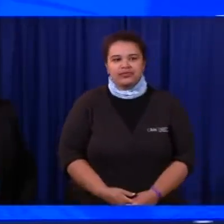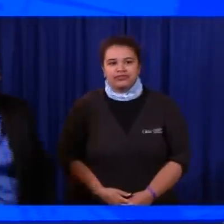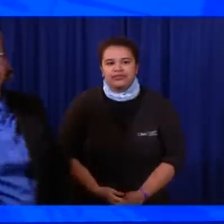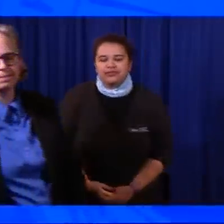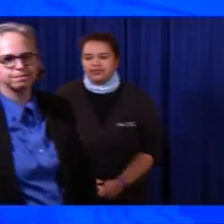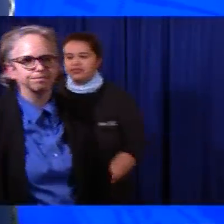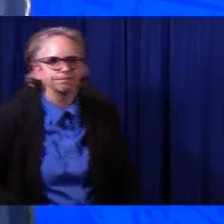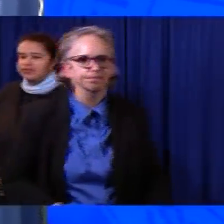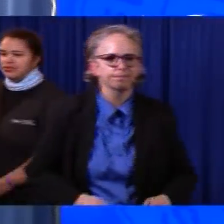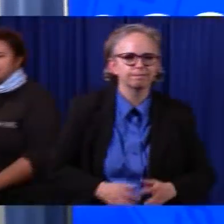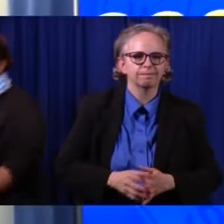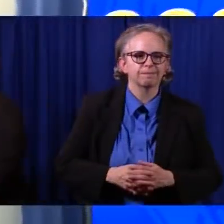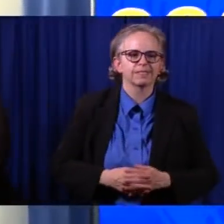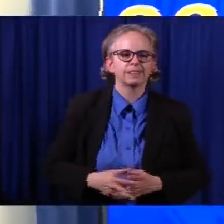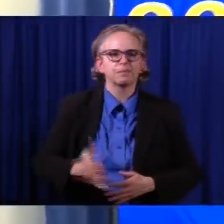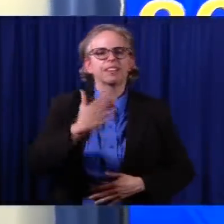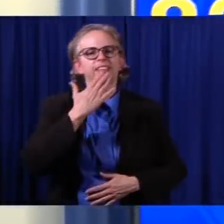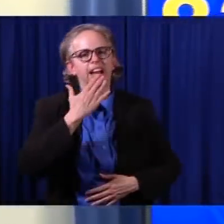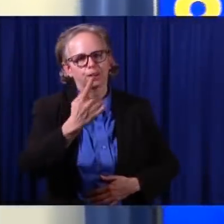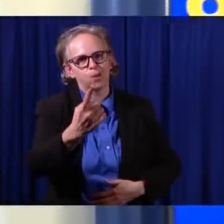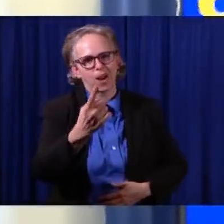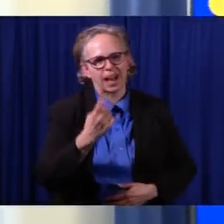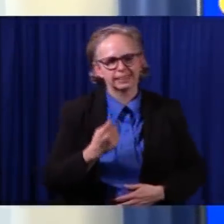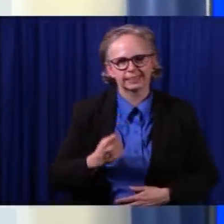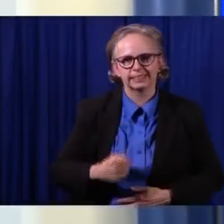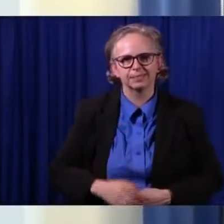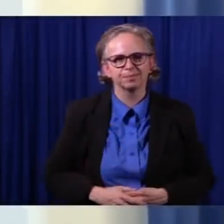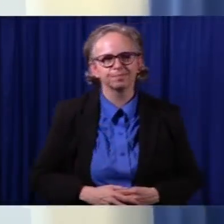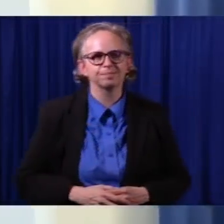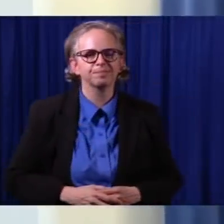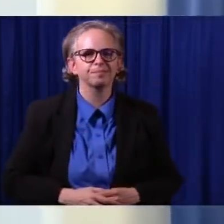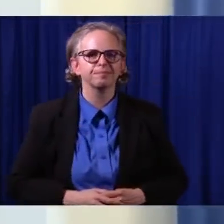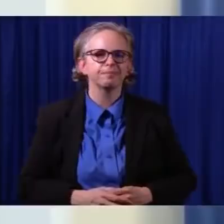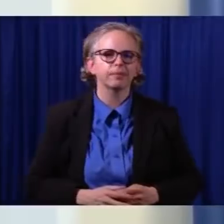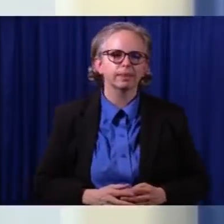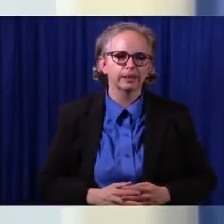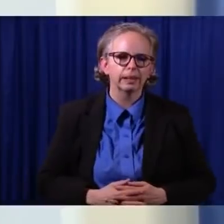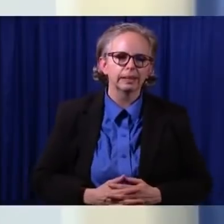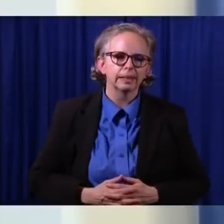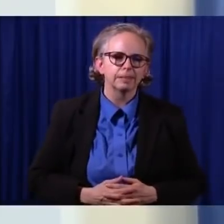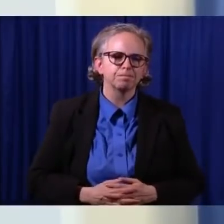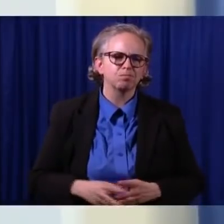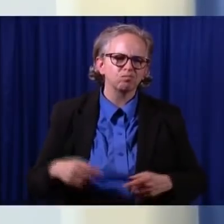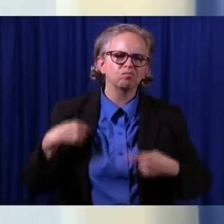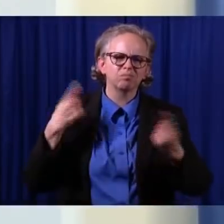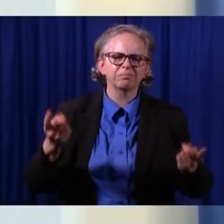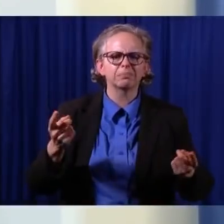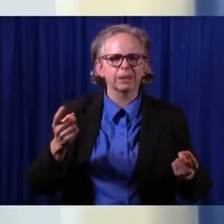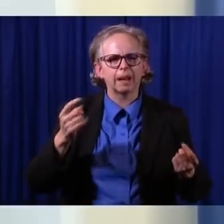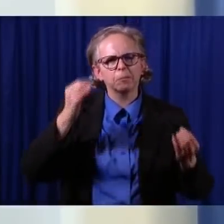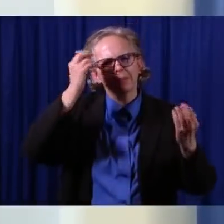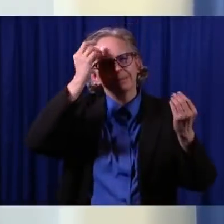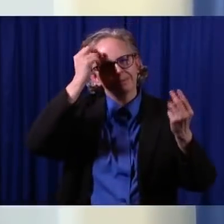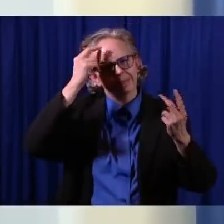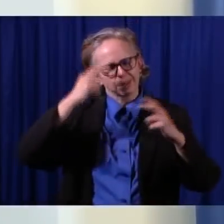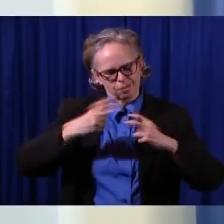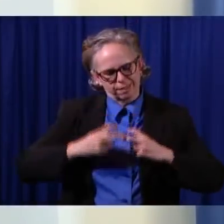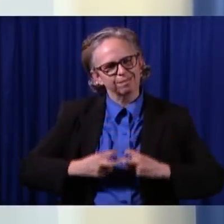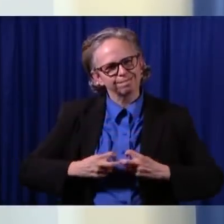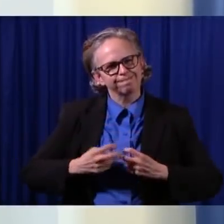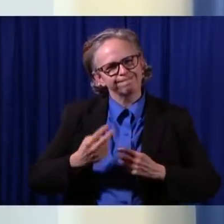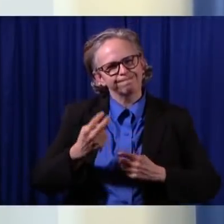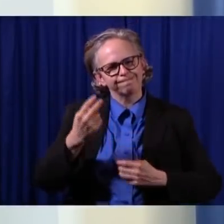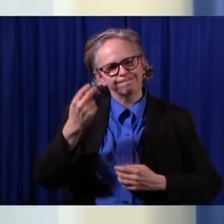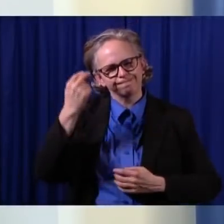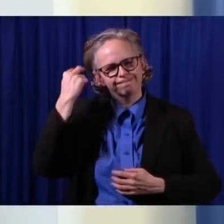So thank you, Laura. So I've been reflecting a bit lately, not just